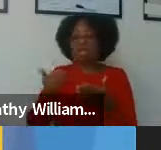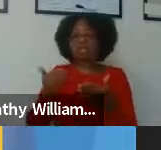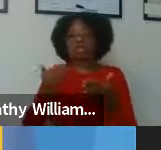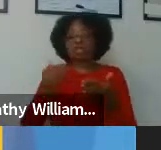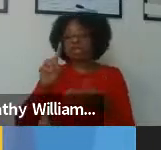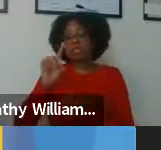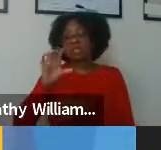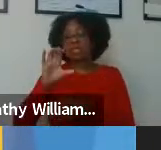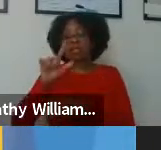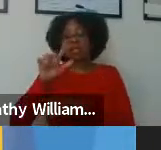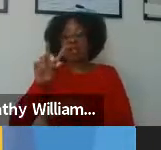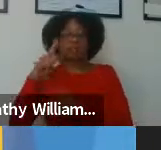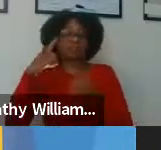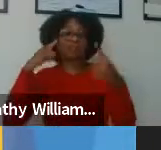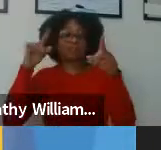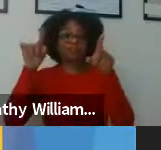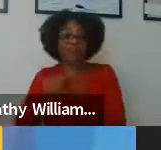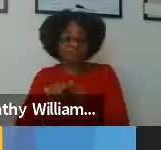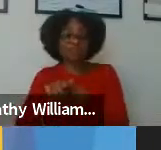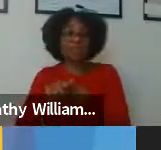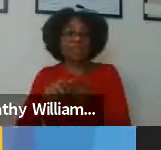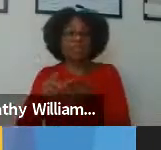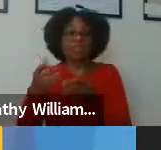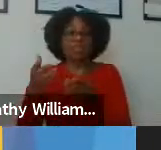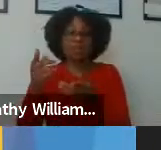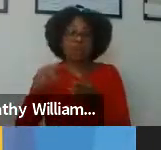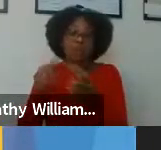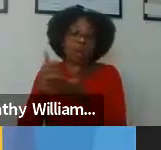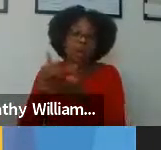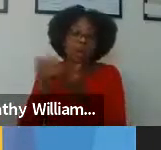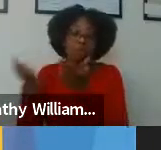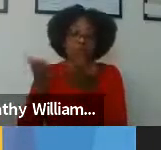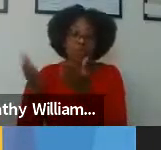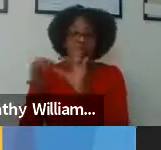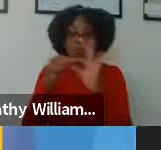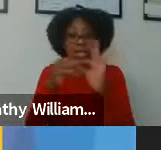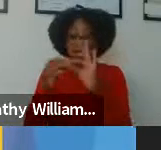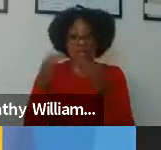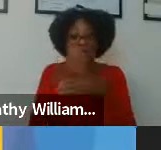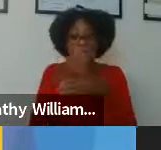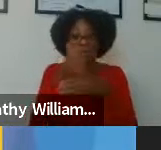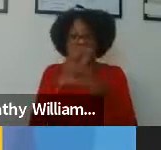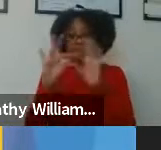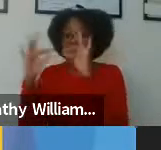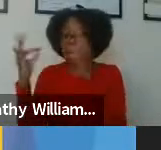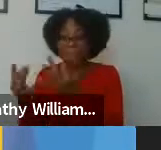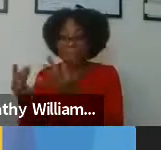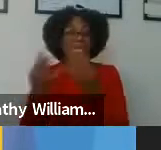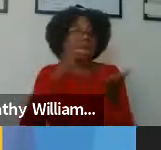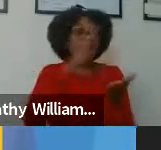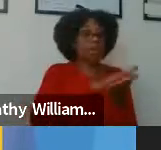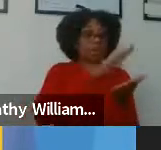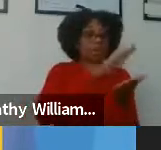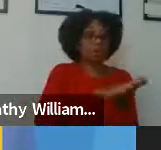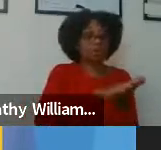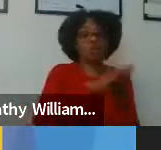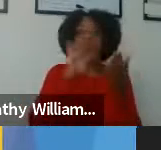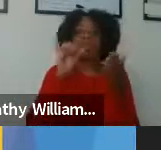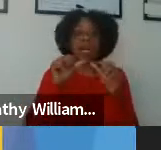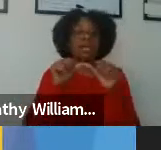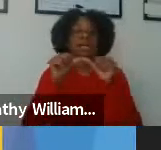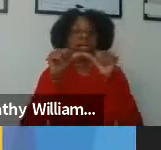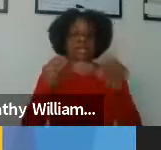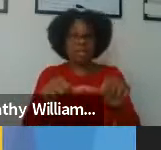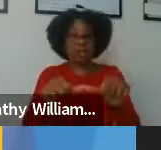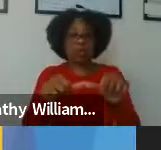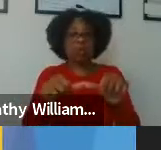provide advocacy services. The relationship between the family and the school is continual and spans a